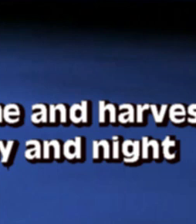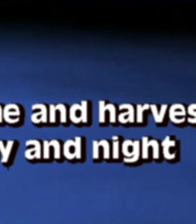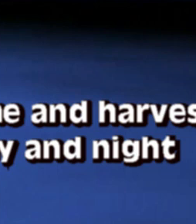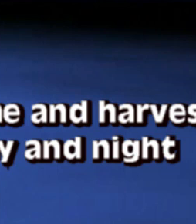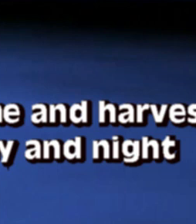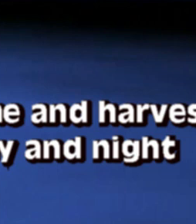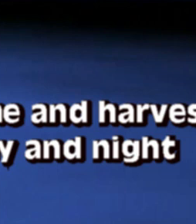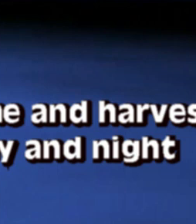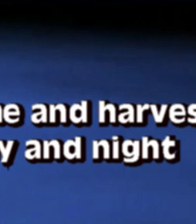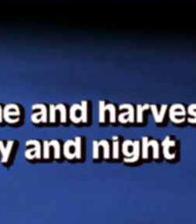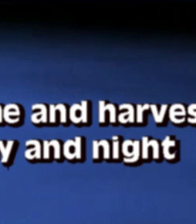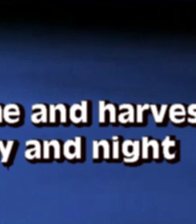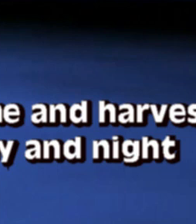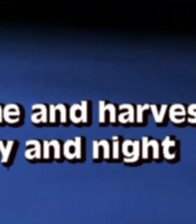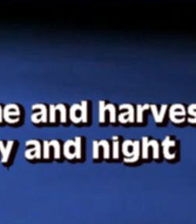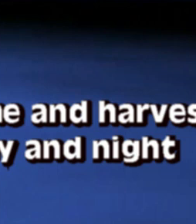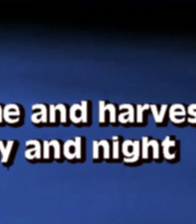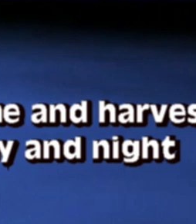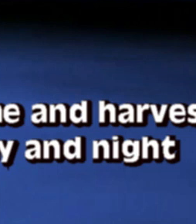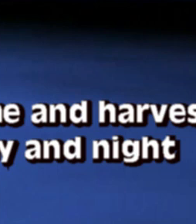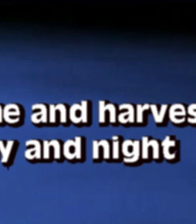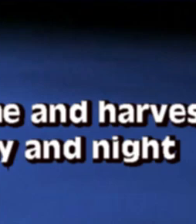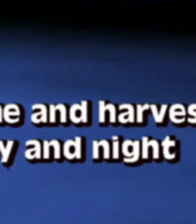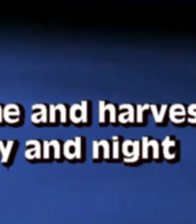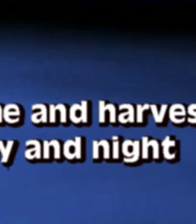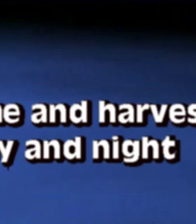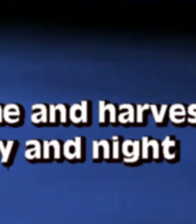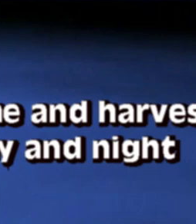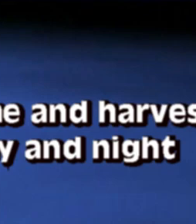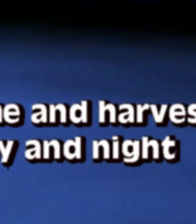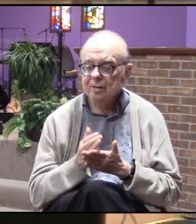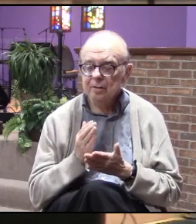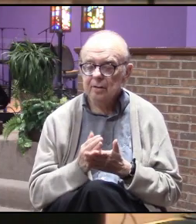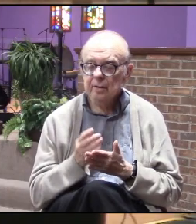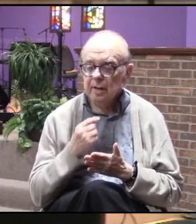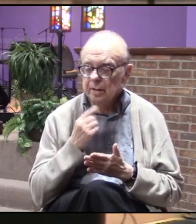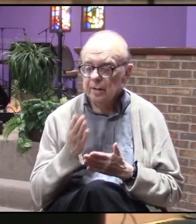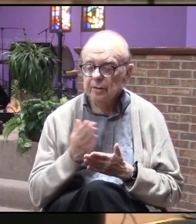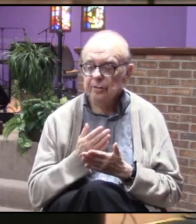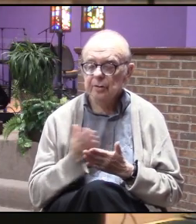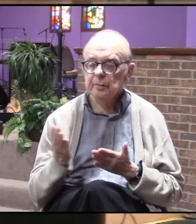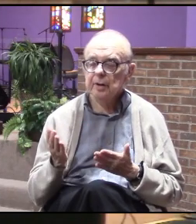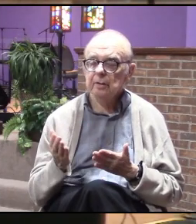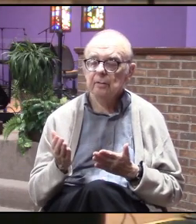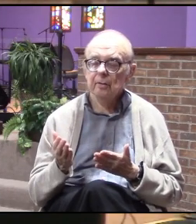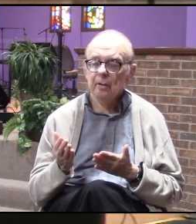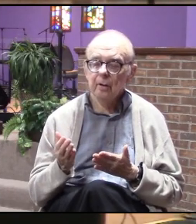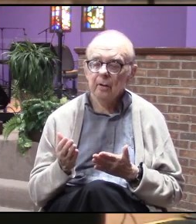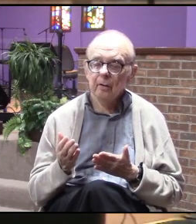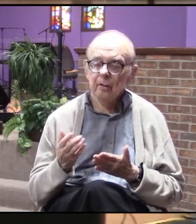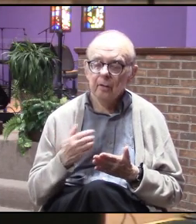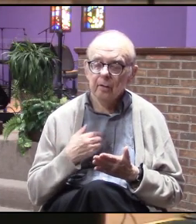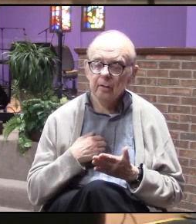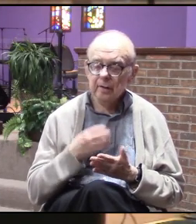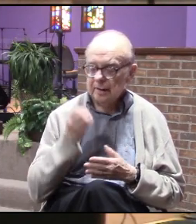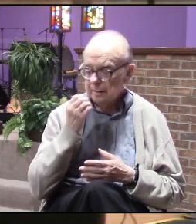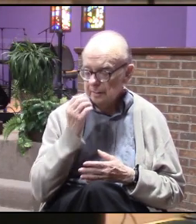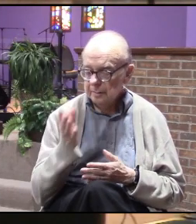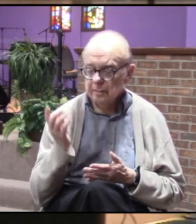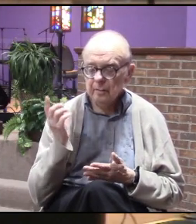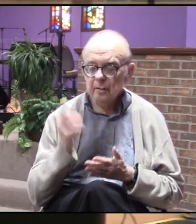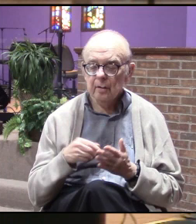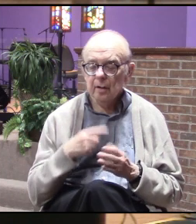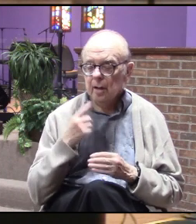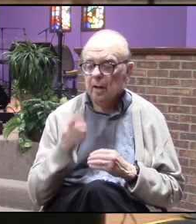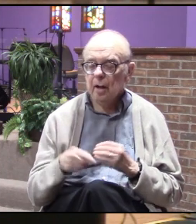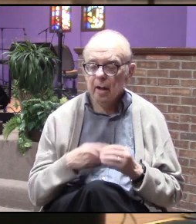winter, day and night will not cease. May I say this to you. I don't care what they